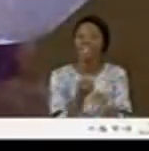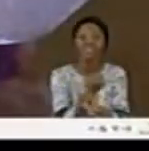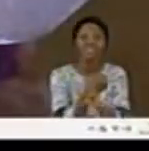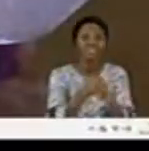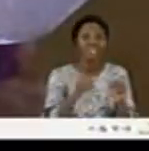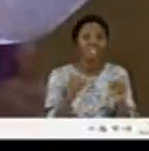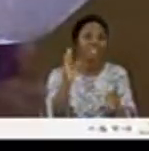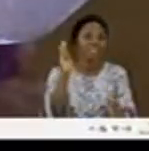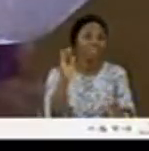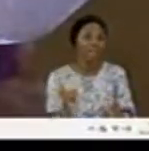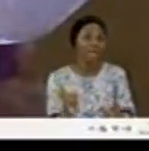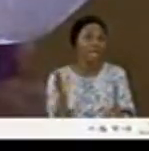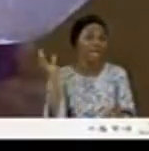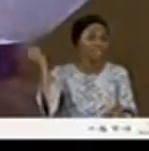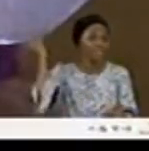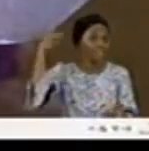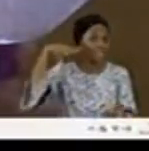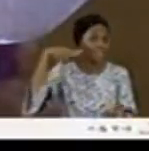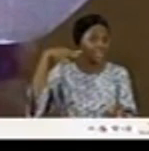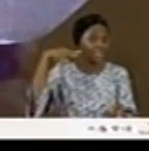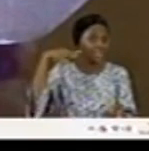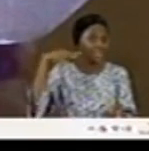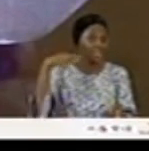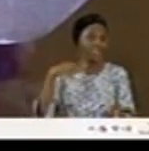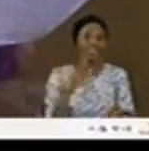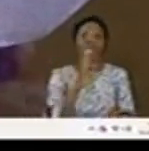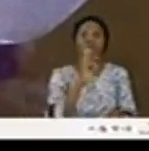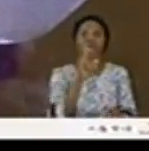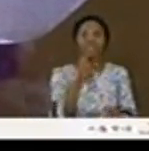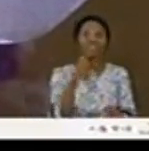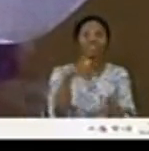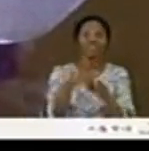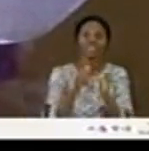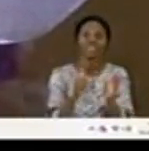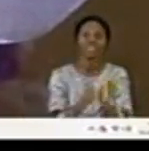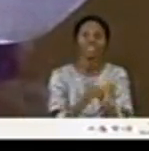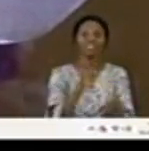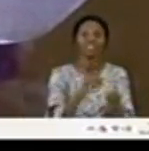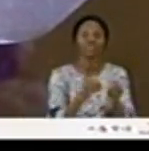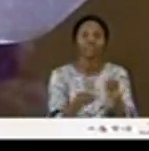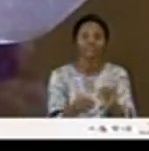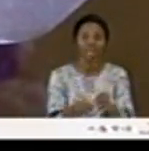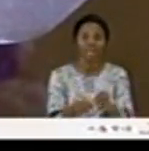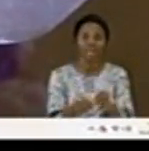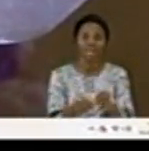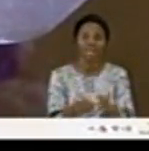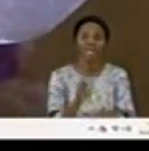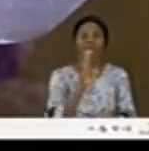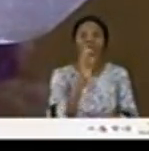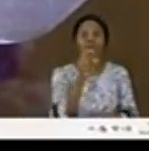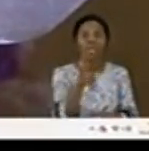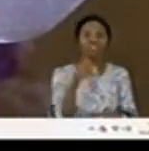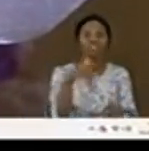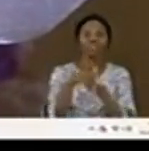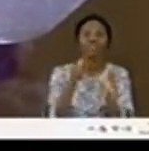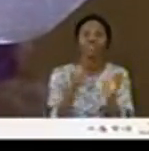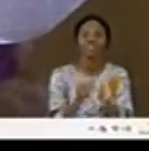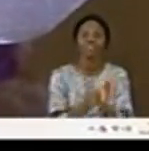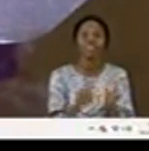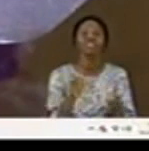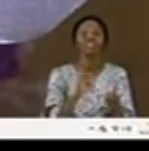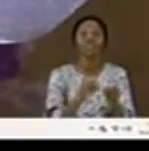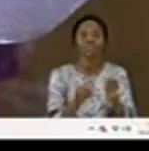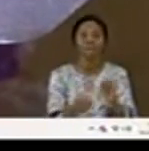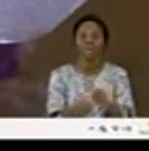number? Saved by His grace. Are you in that number? Are you